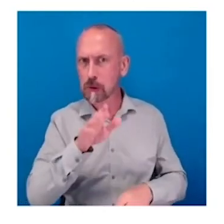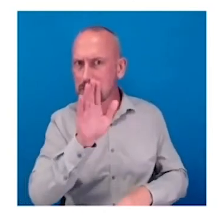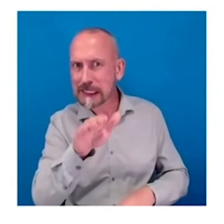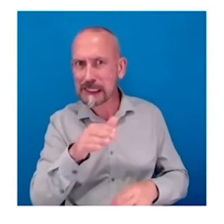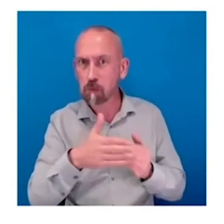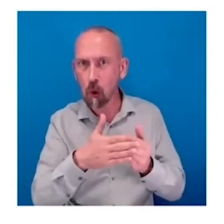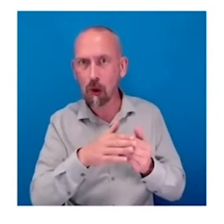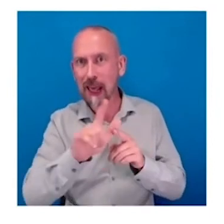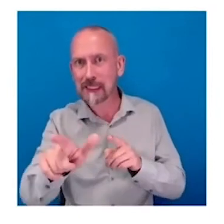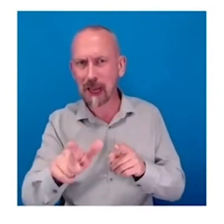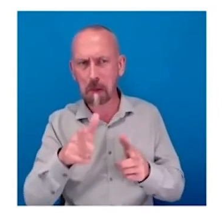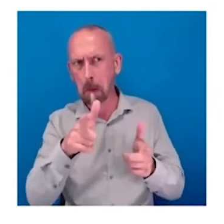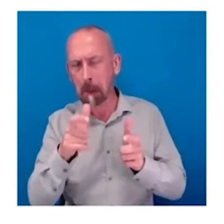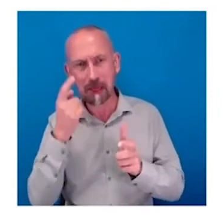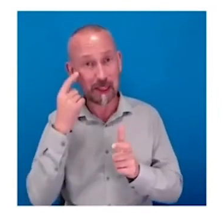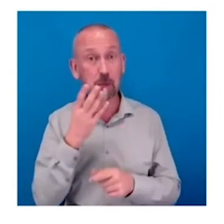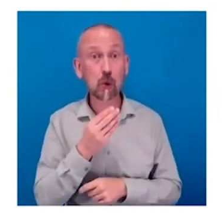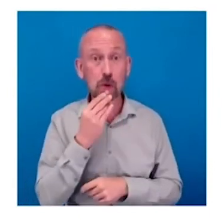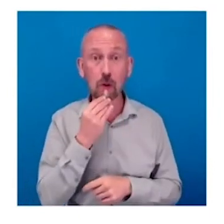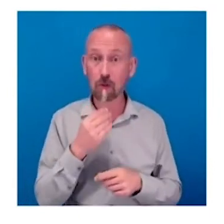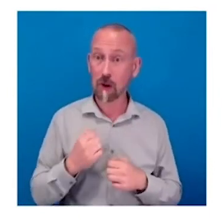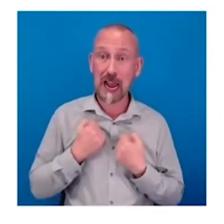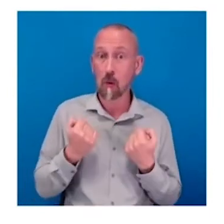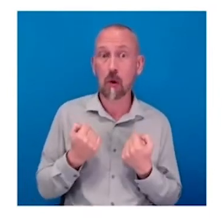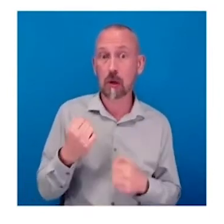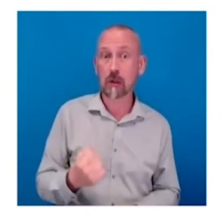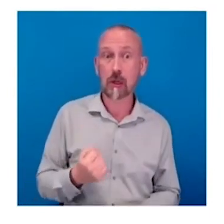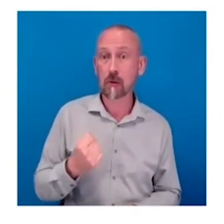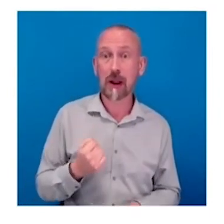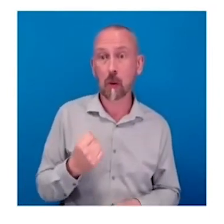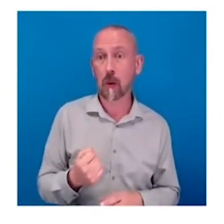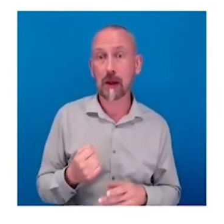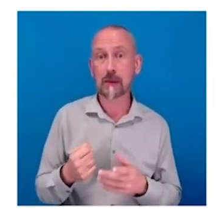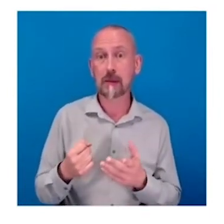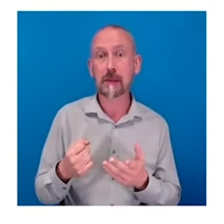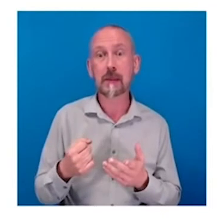think that'll be helpful for our Long Island Railroad system. And we've been